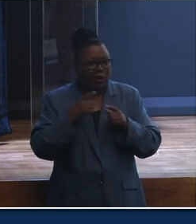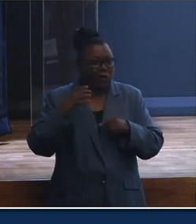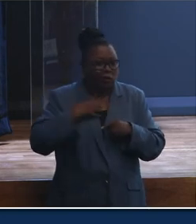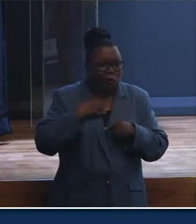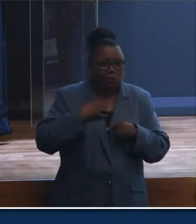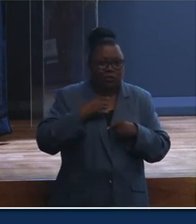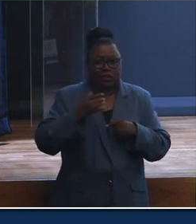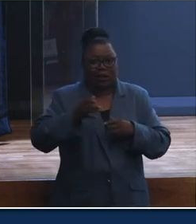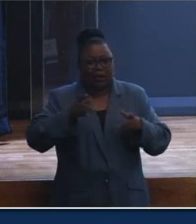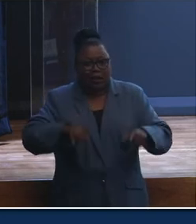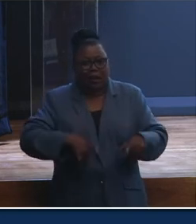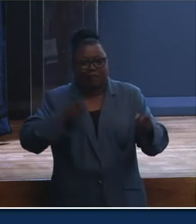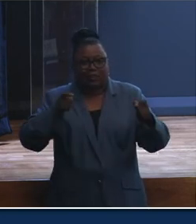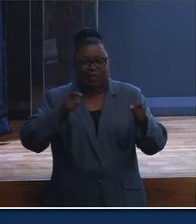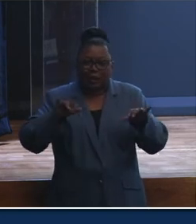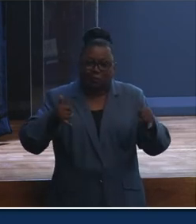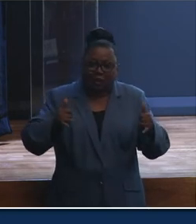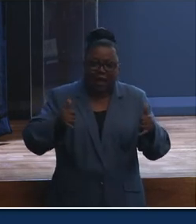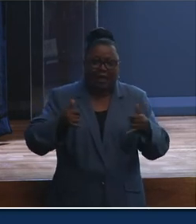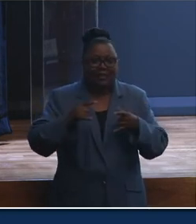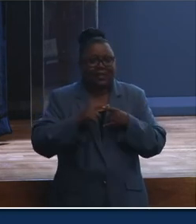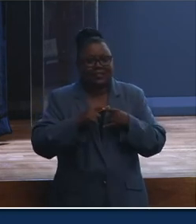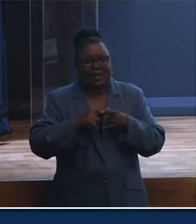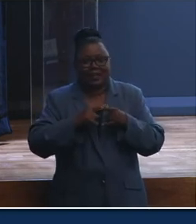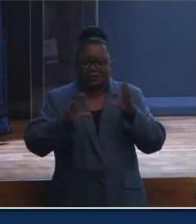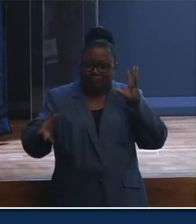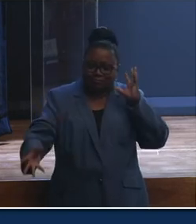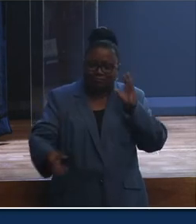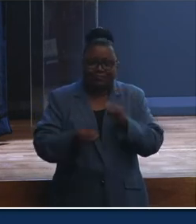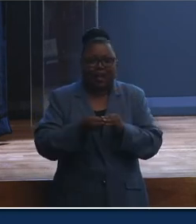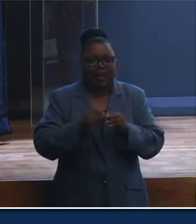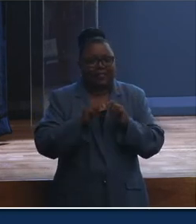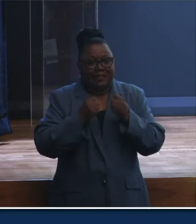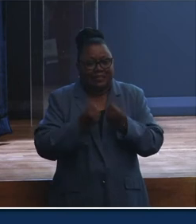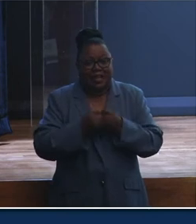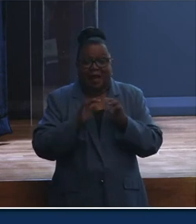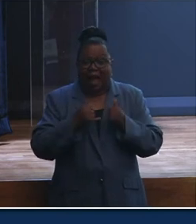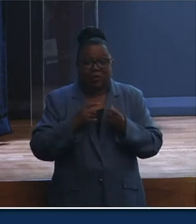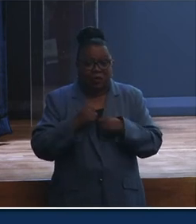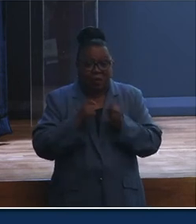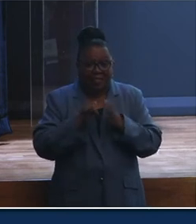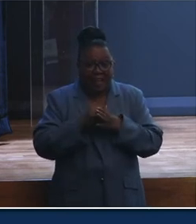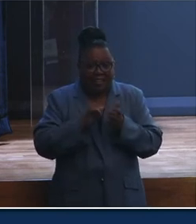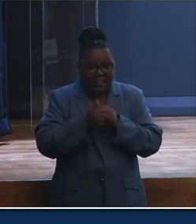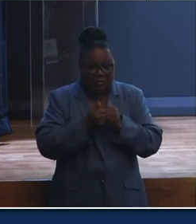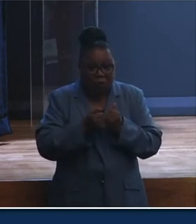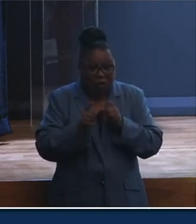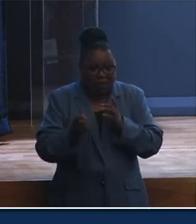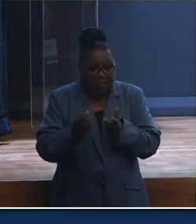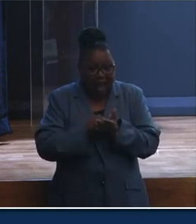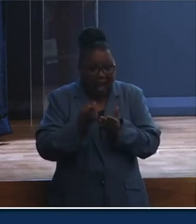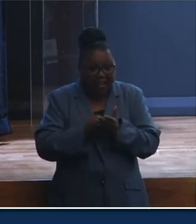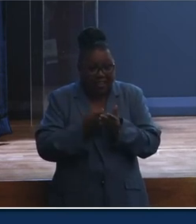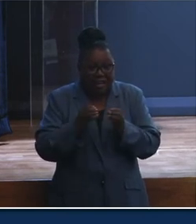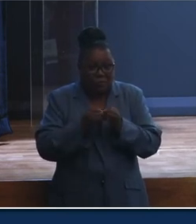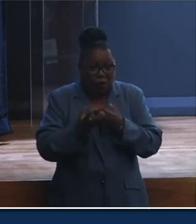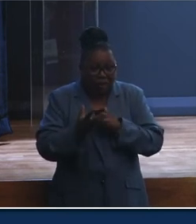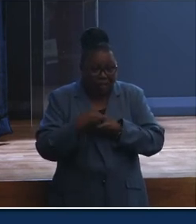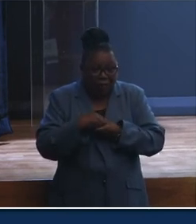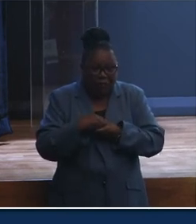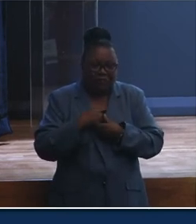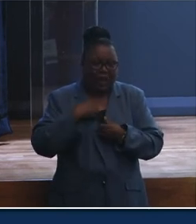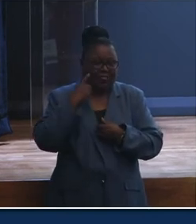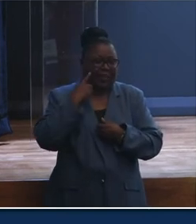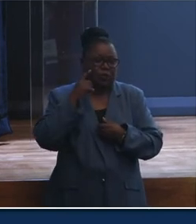that's officiating, that's in playing, that's in the makeup of the teams. How do we make the sport of hockey more inclusive?